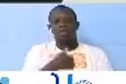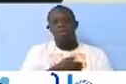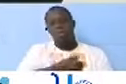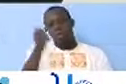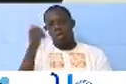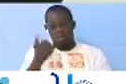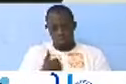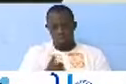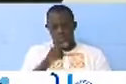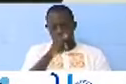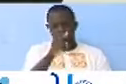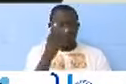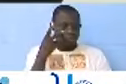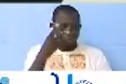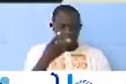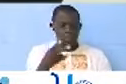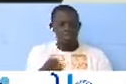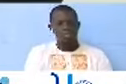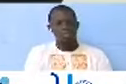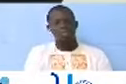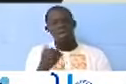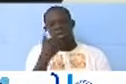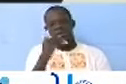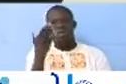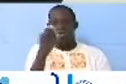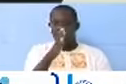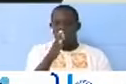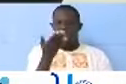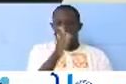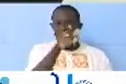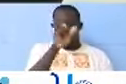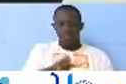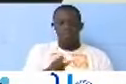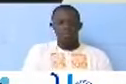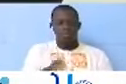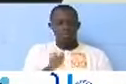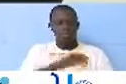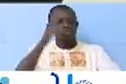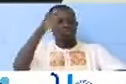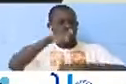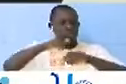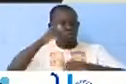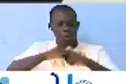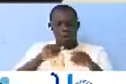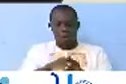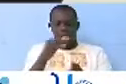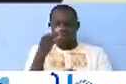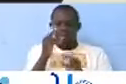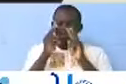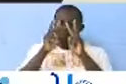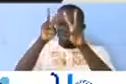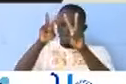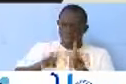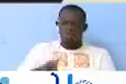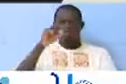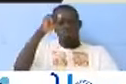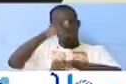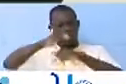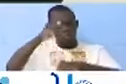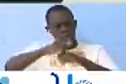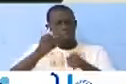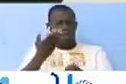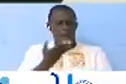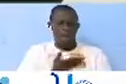you saw, were any of them tortured? Did they have the appearance of having been tortured, or were they illegally detained,